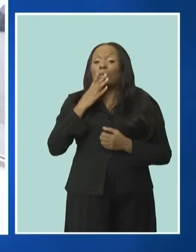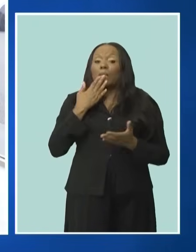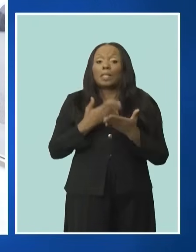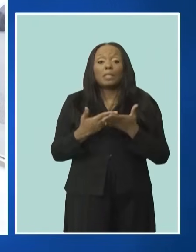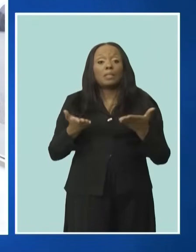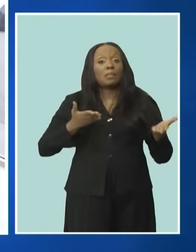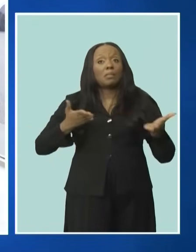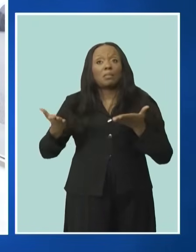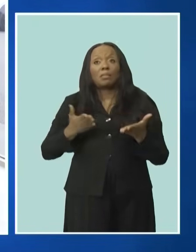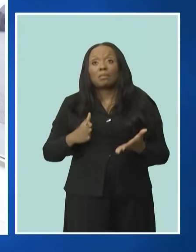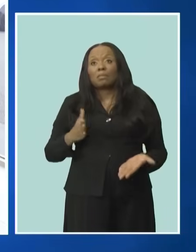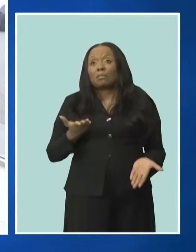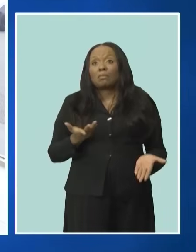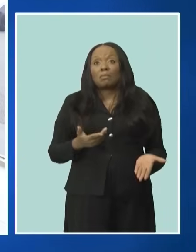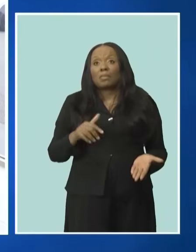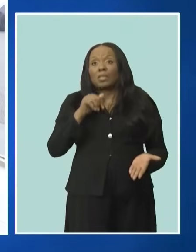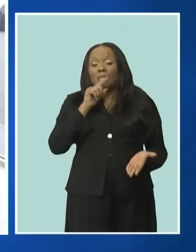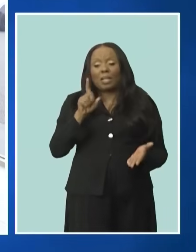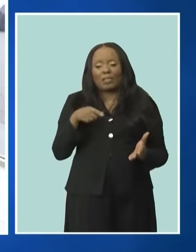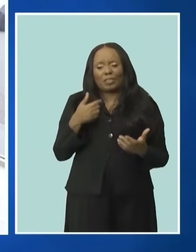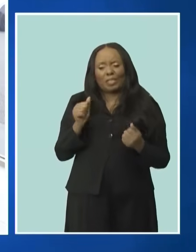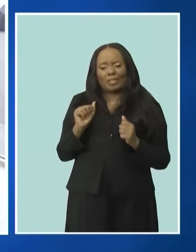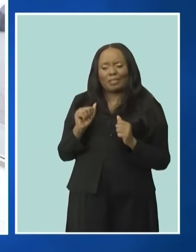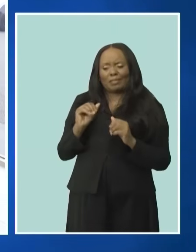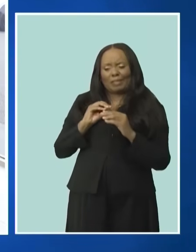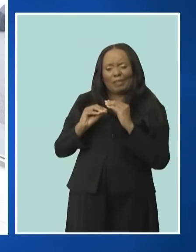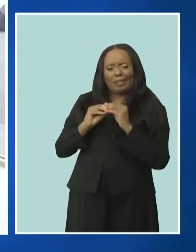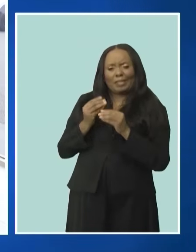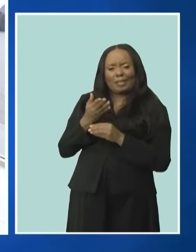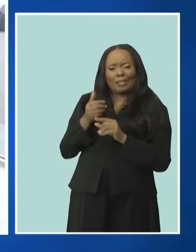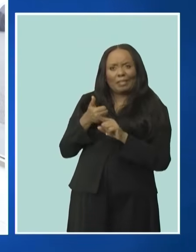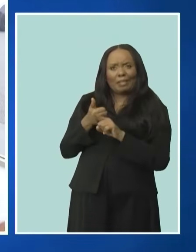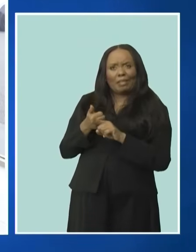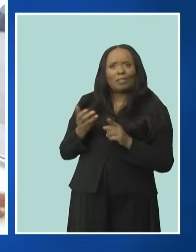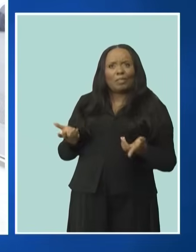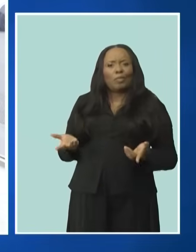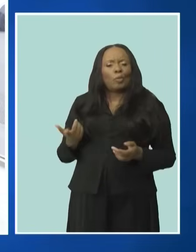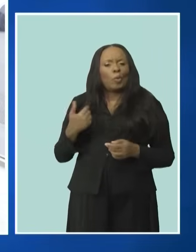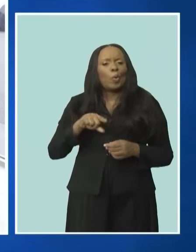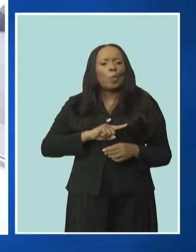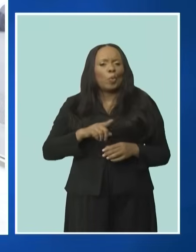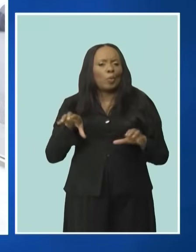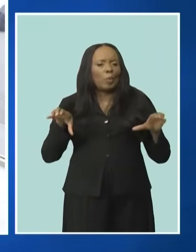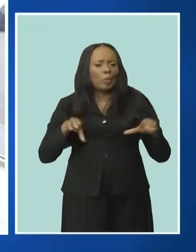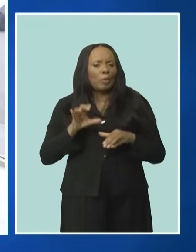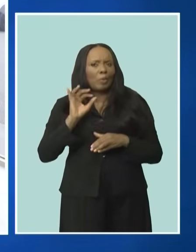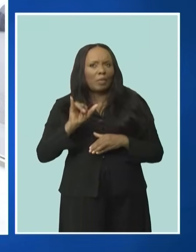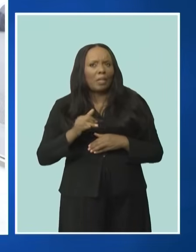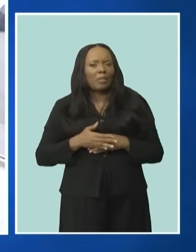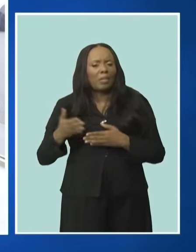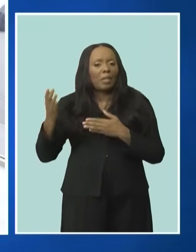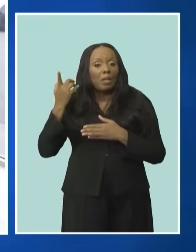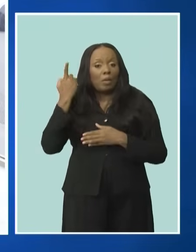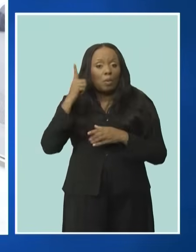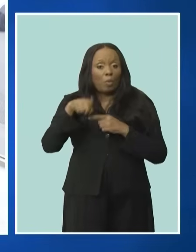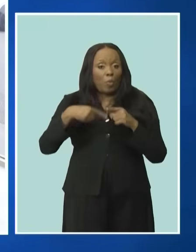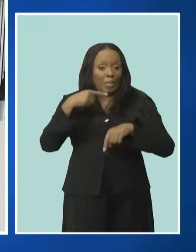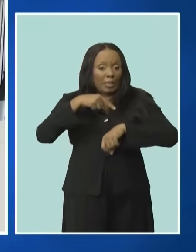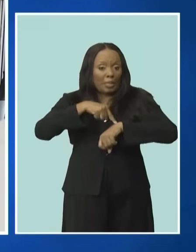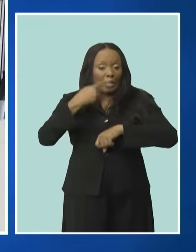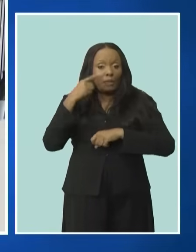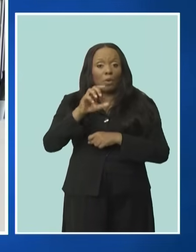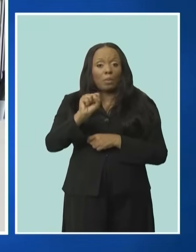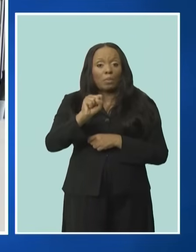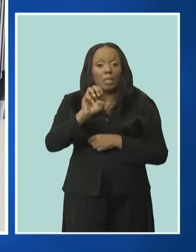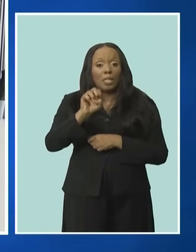need to, find yourself tinkering around with the car, right? Because, that's included, so you would take the vehicle to us for servicing. And in what could